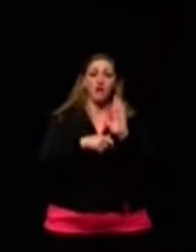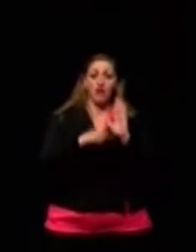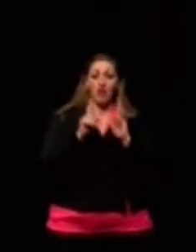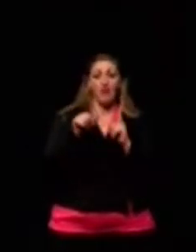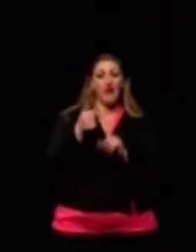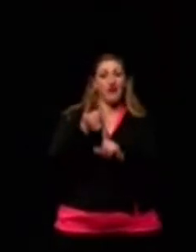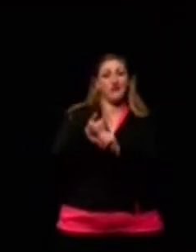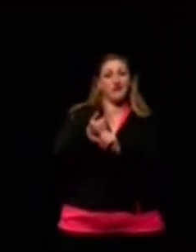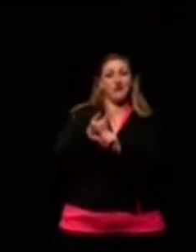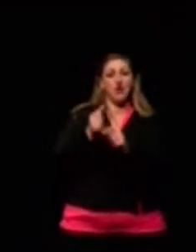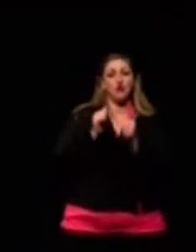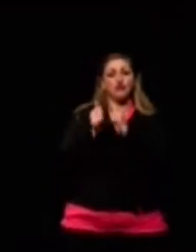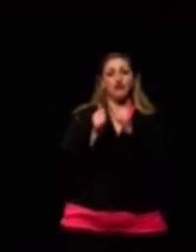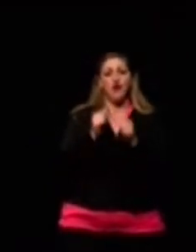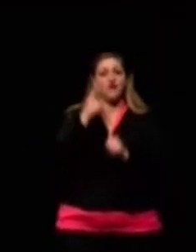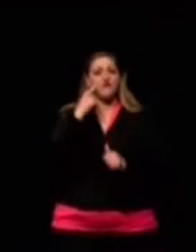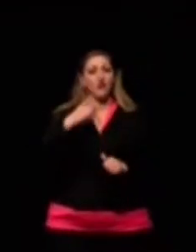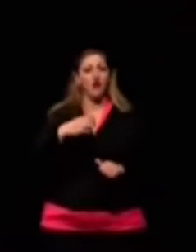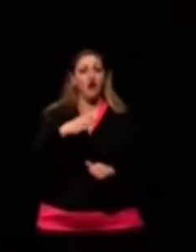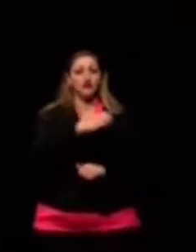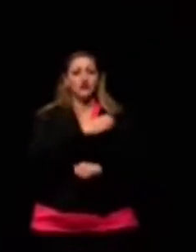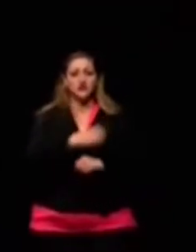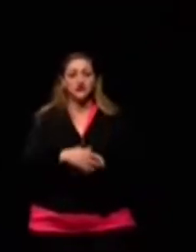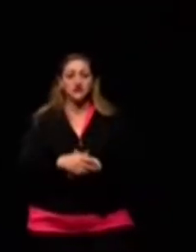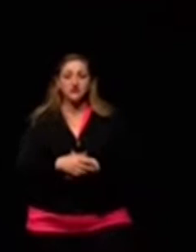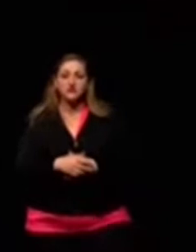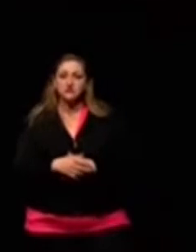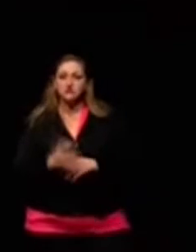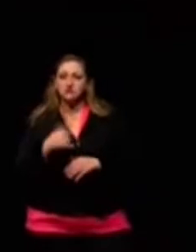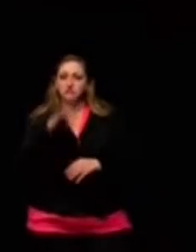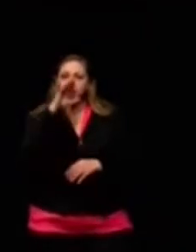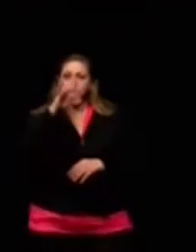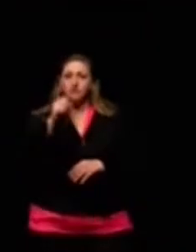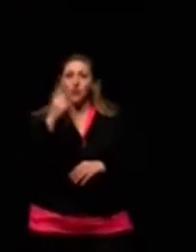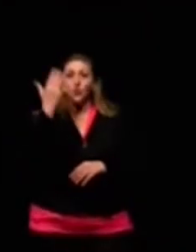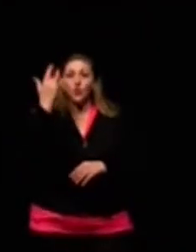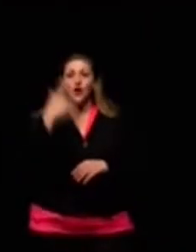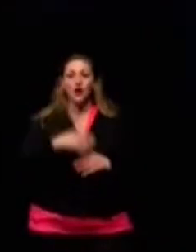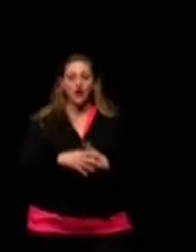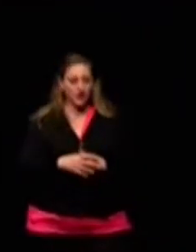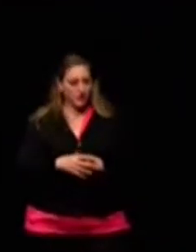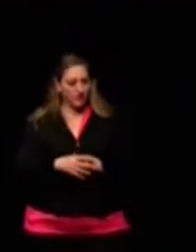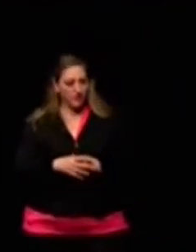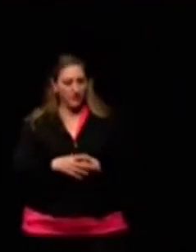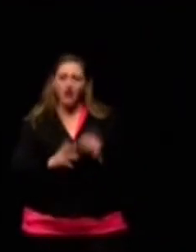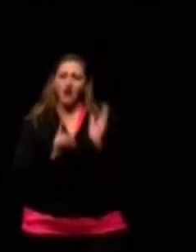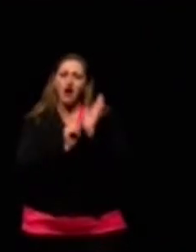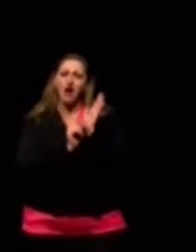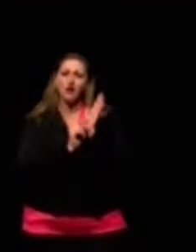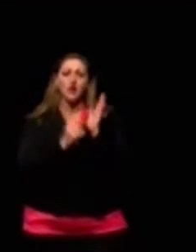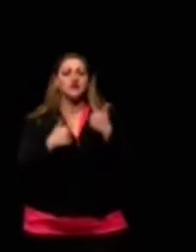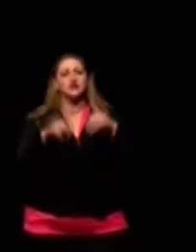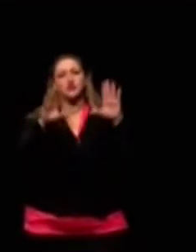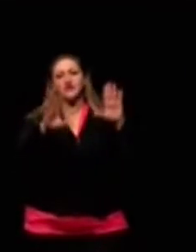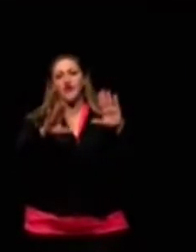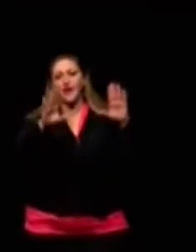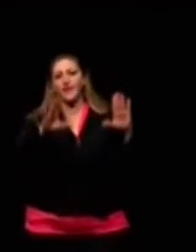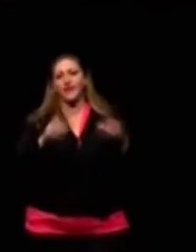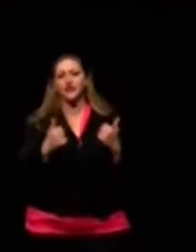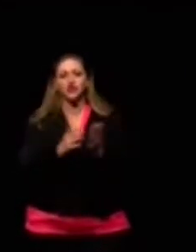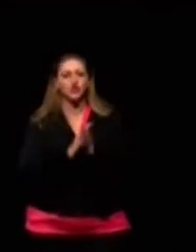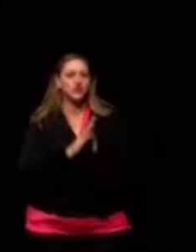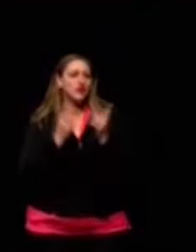about her run for Congress. She caught my attention because every article said she was great, that she was